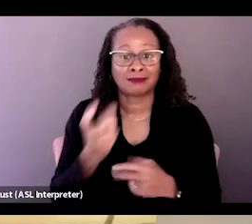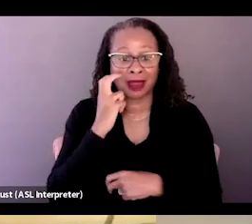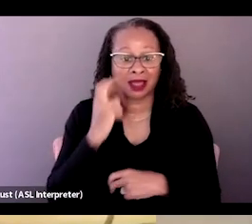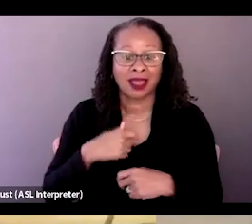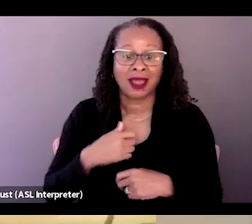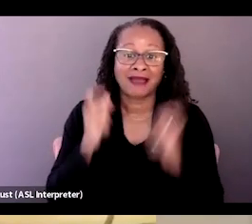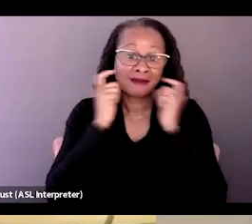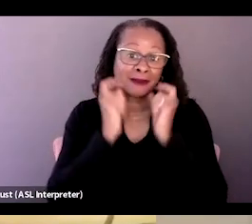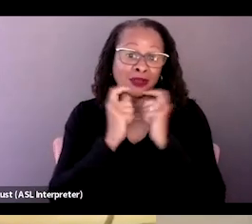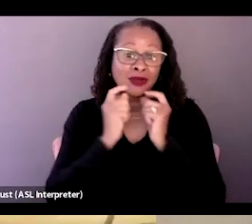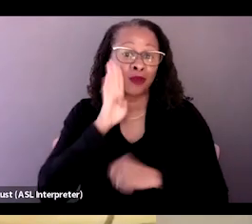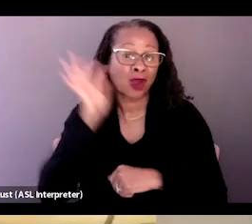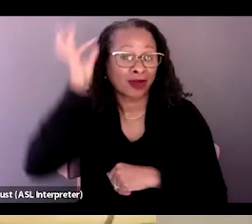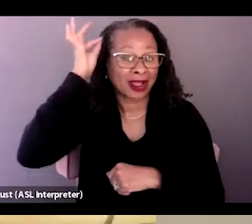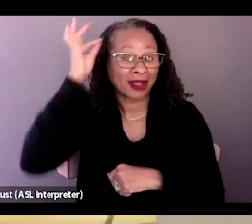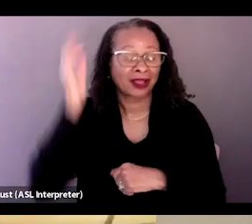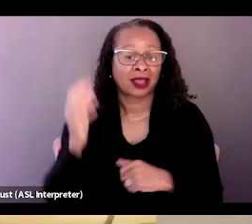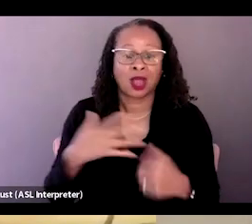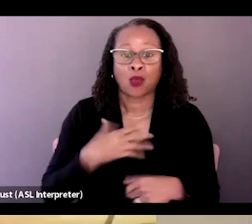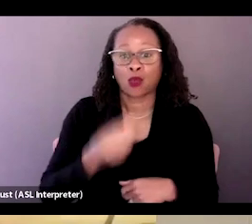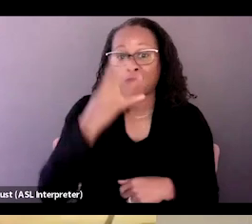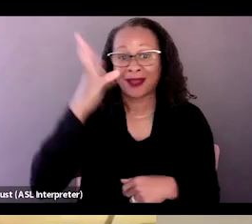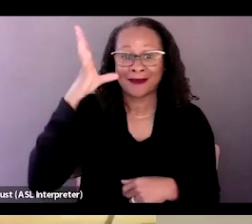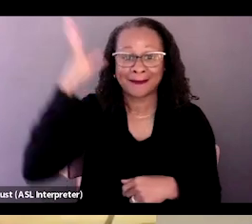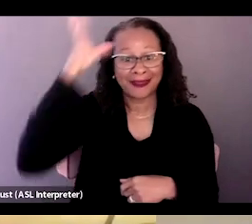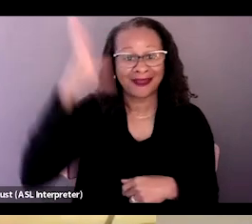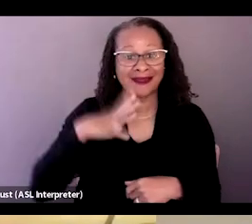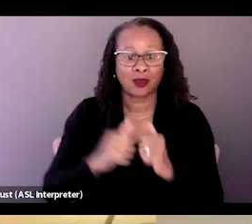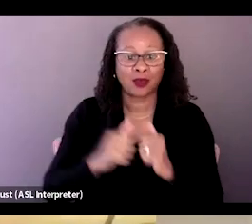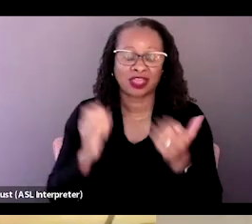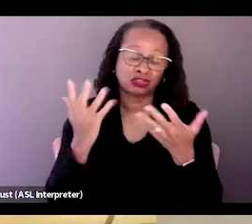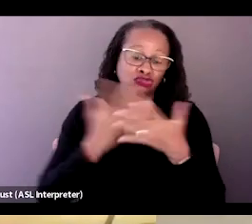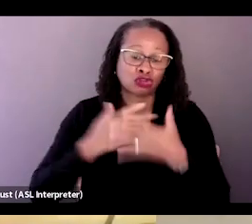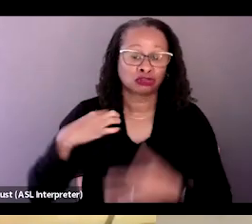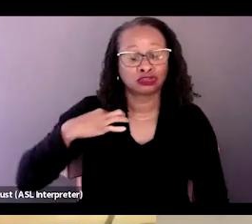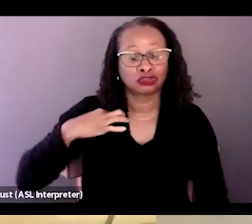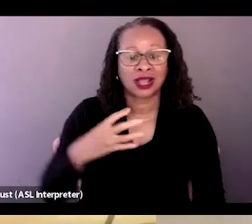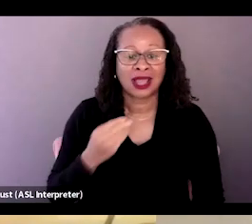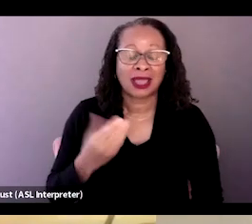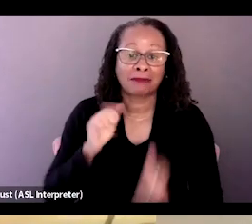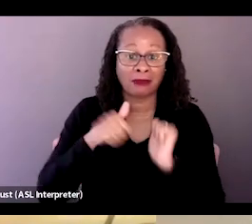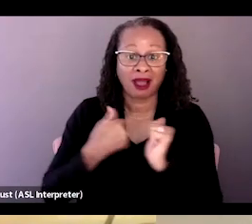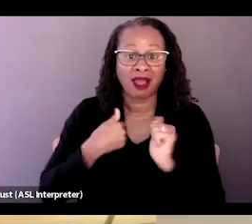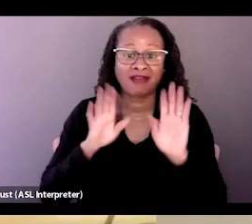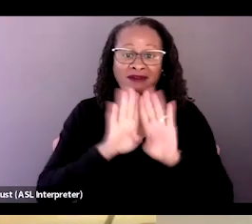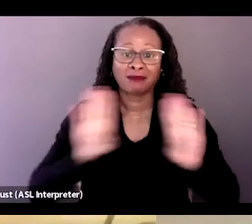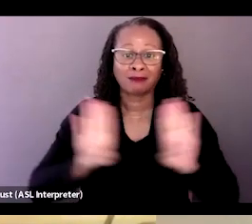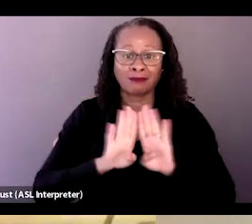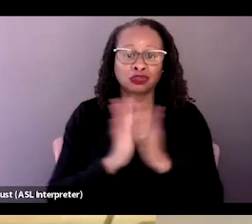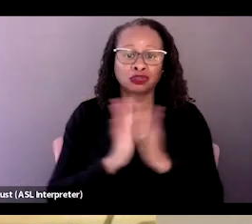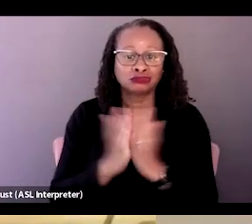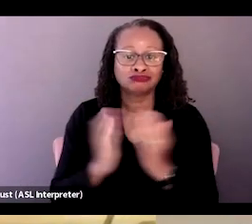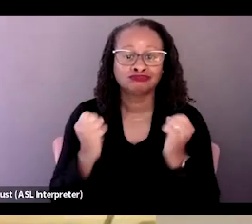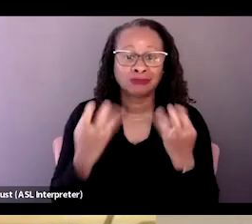brown hair, white male with a dark colored shirt, and behind me are a lot of books in a bookcase.